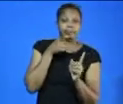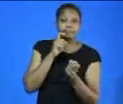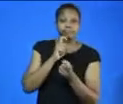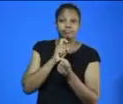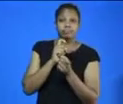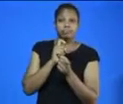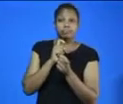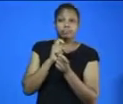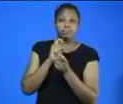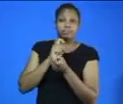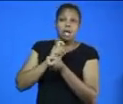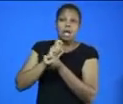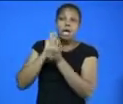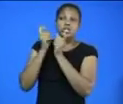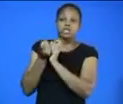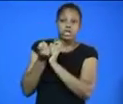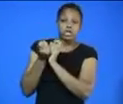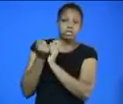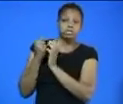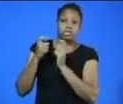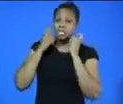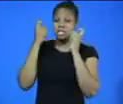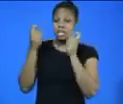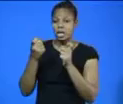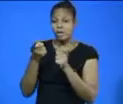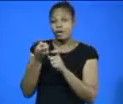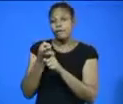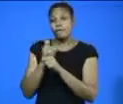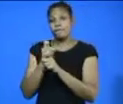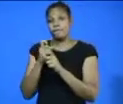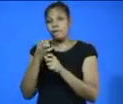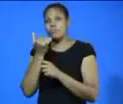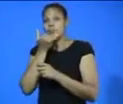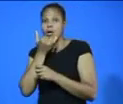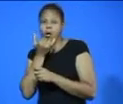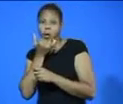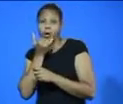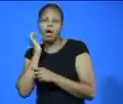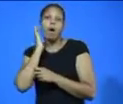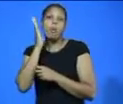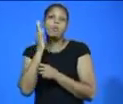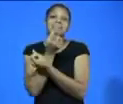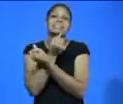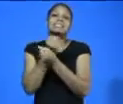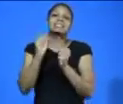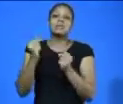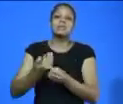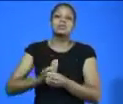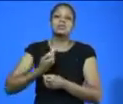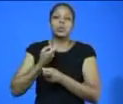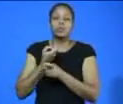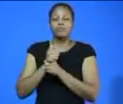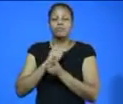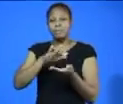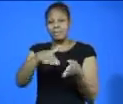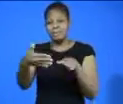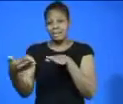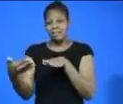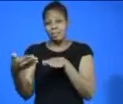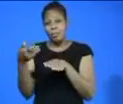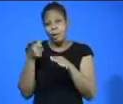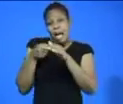way shall save a soul from death and shall hide a multitude of